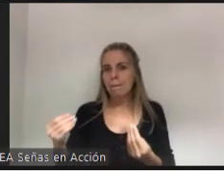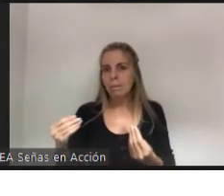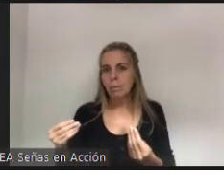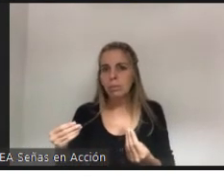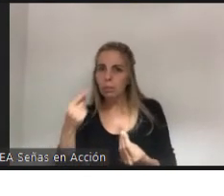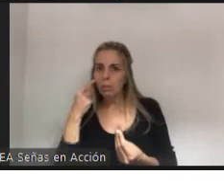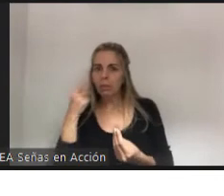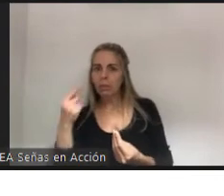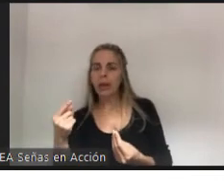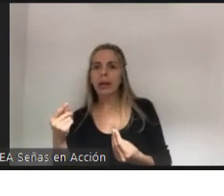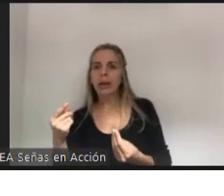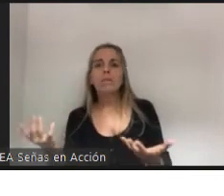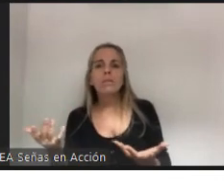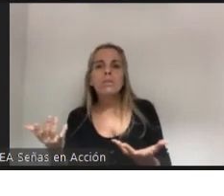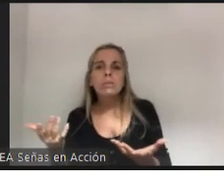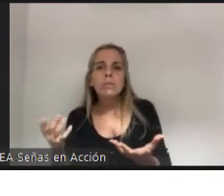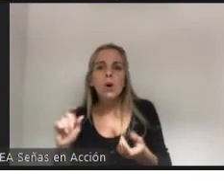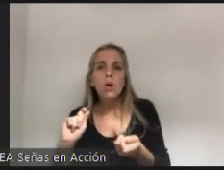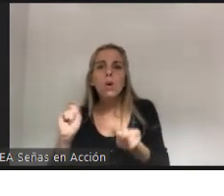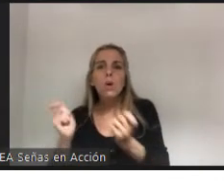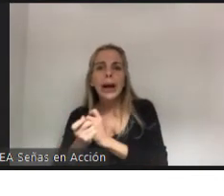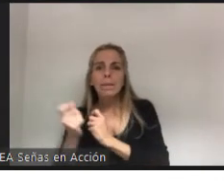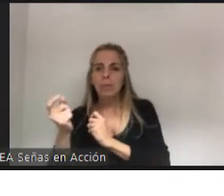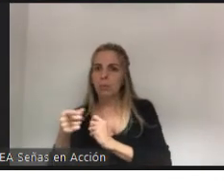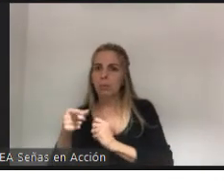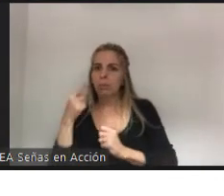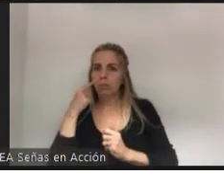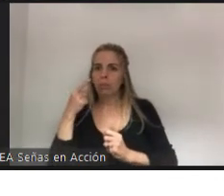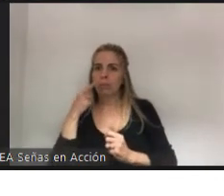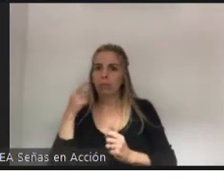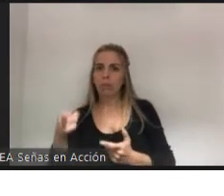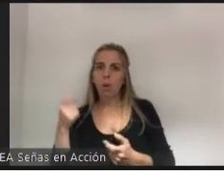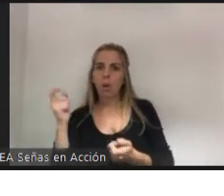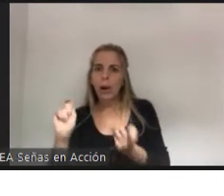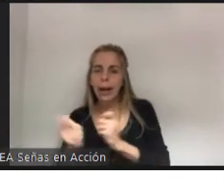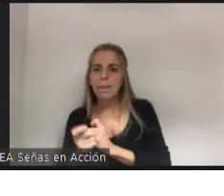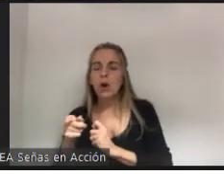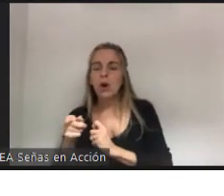How about taking a look at an exhibition?